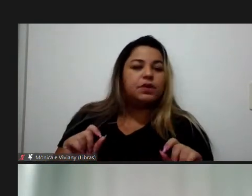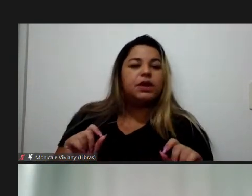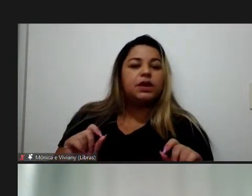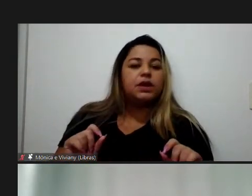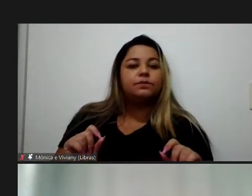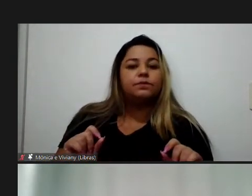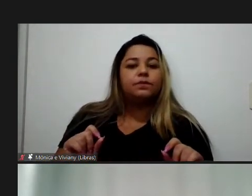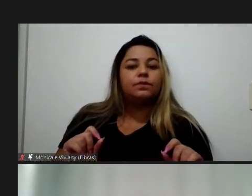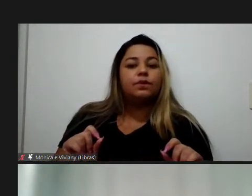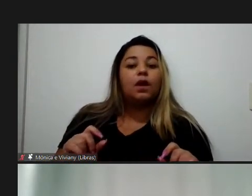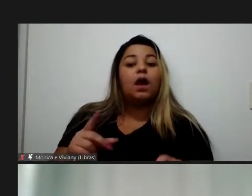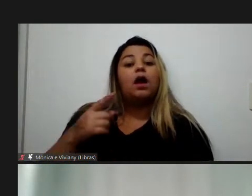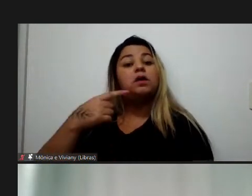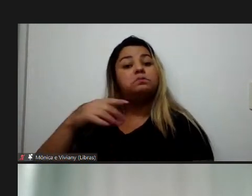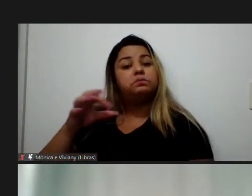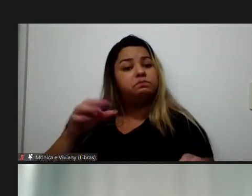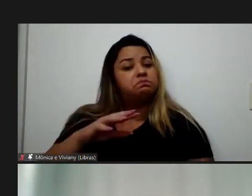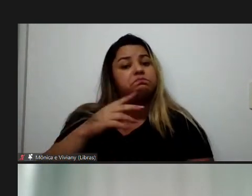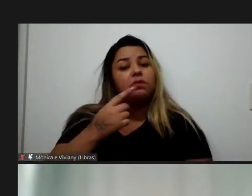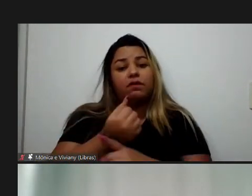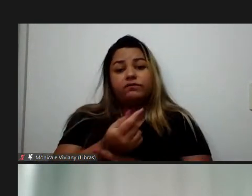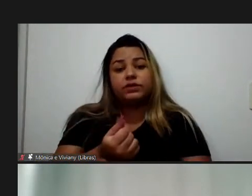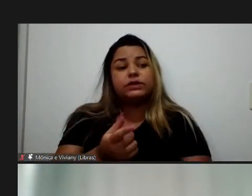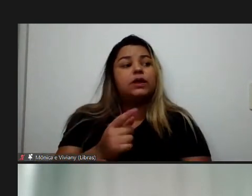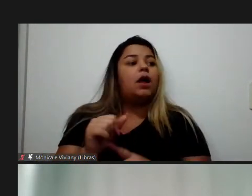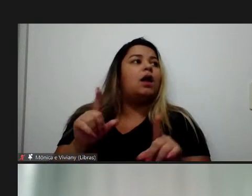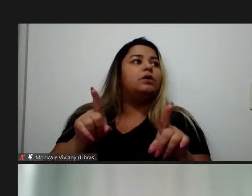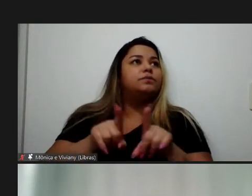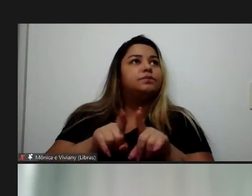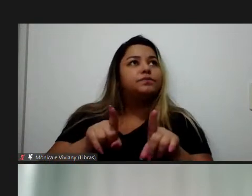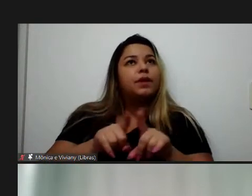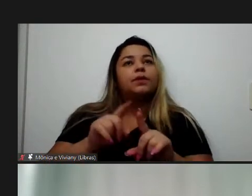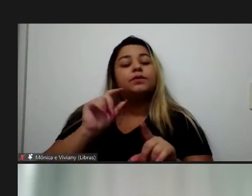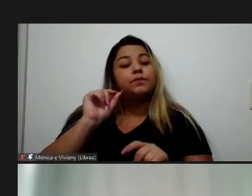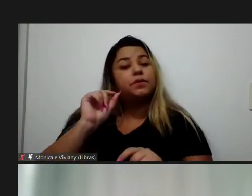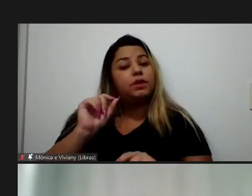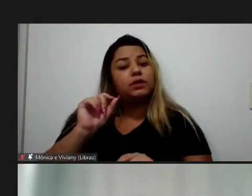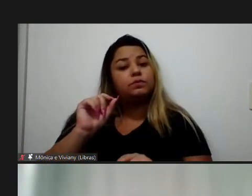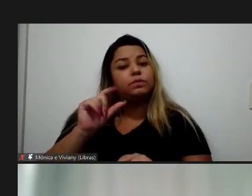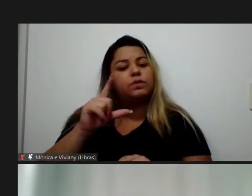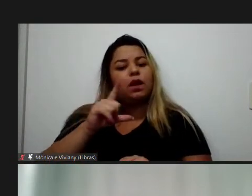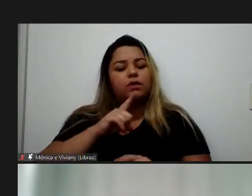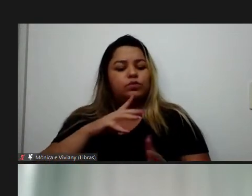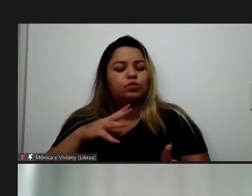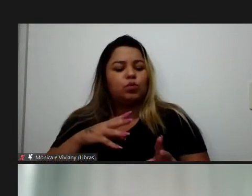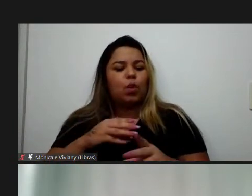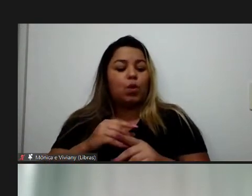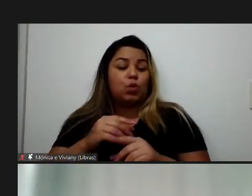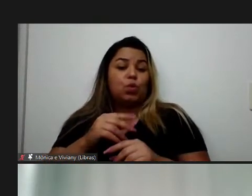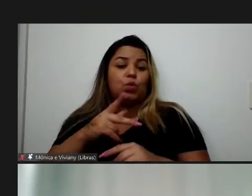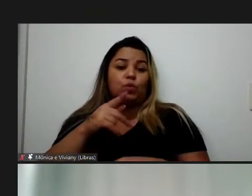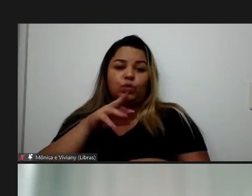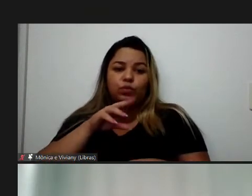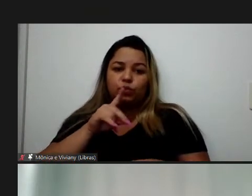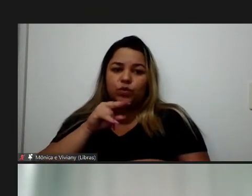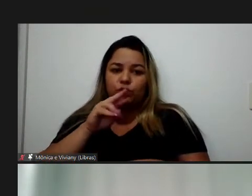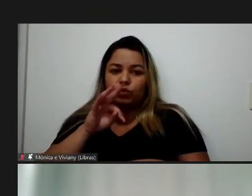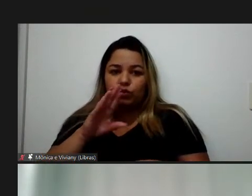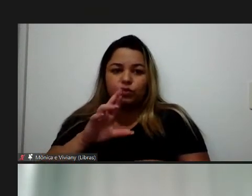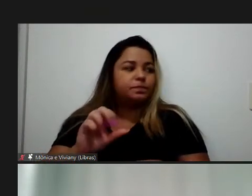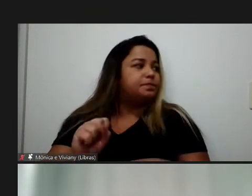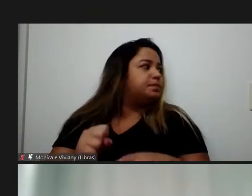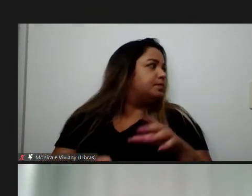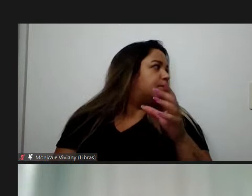financial pressure on food producers. So it's actually a combination, a package of at least 5 or